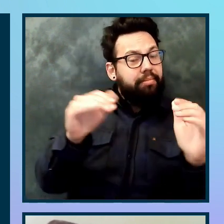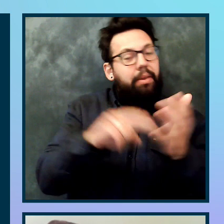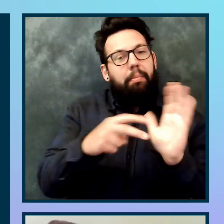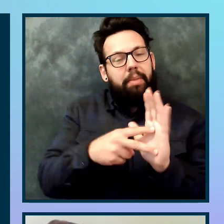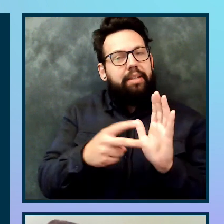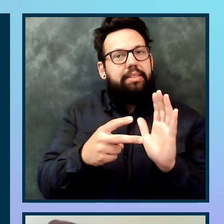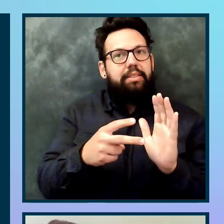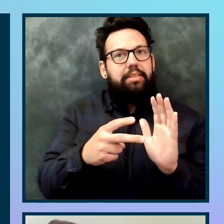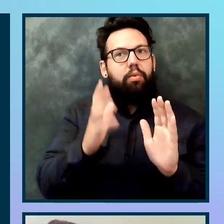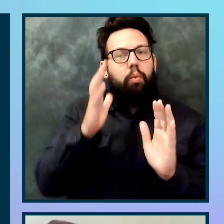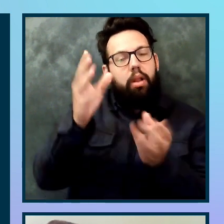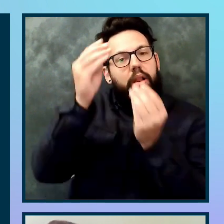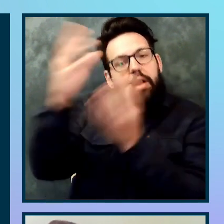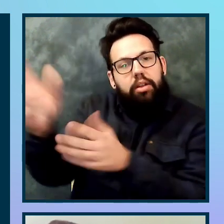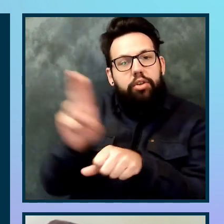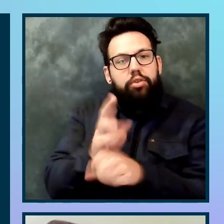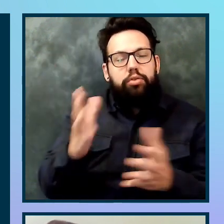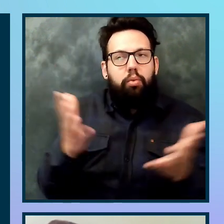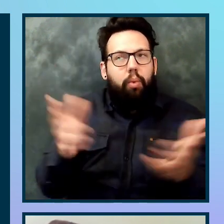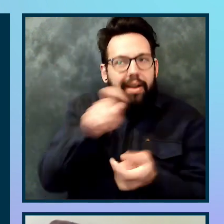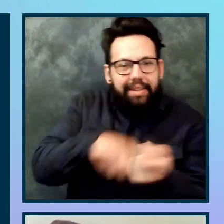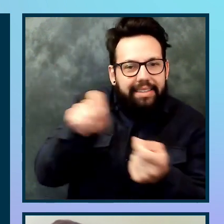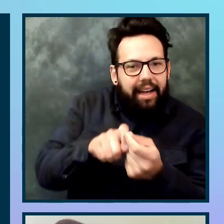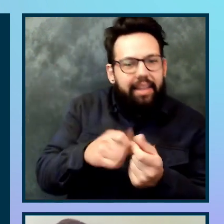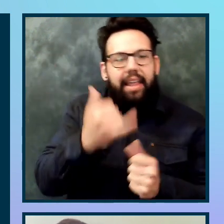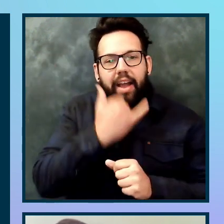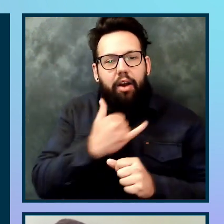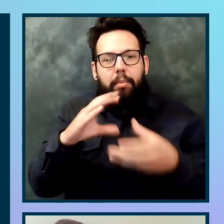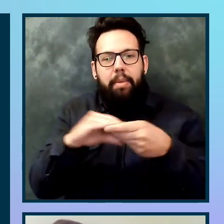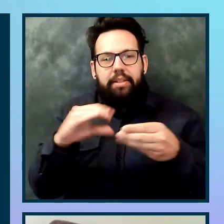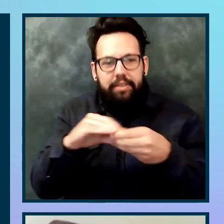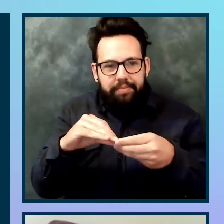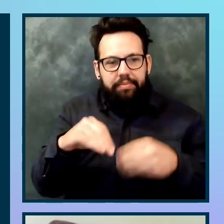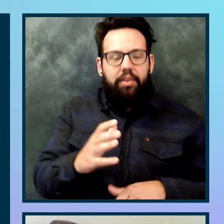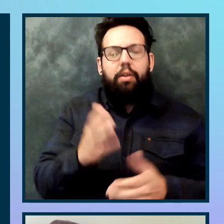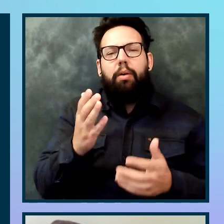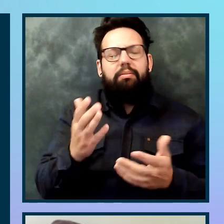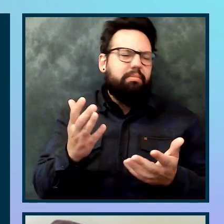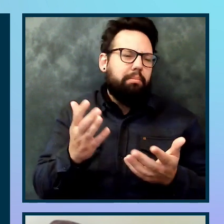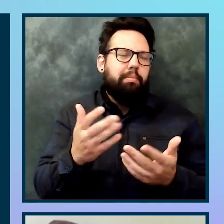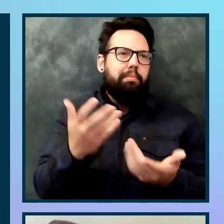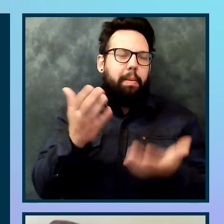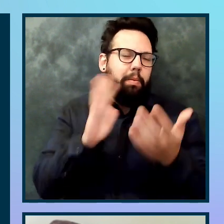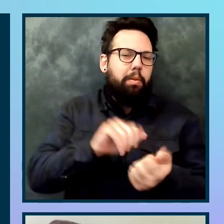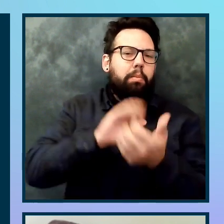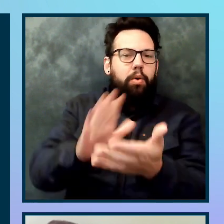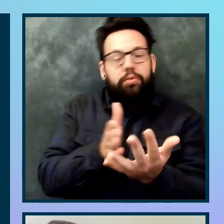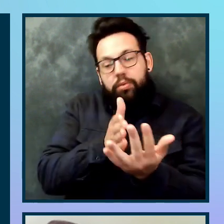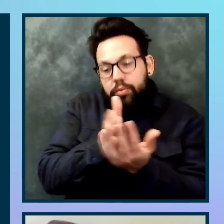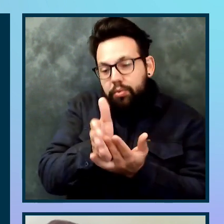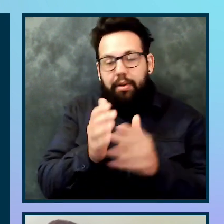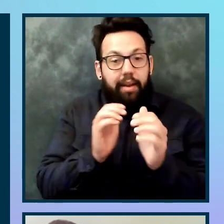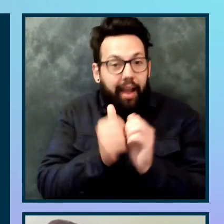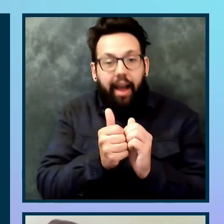the error message actually is. And we might do that through an aria labeled by and then have an ID on the paragraph tag that gets housed in the